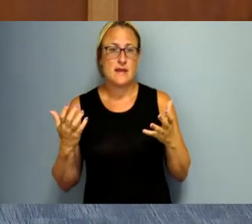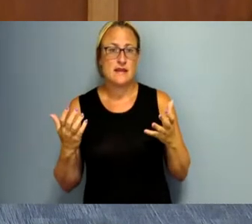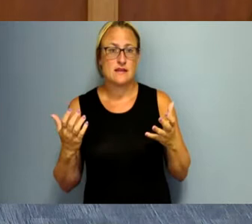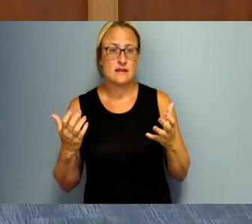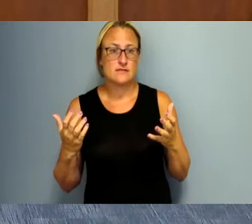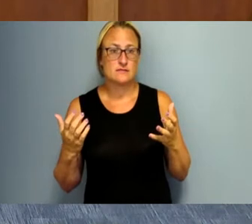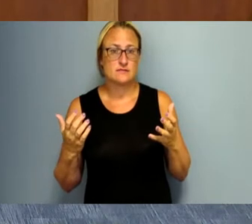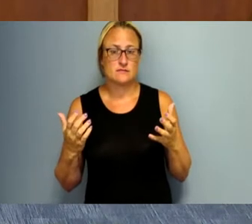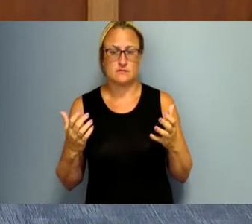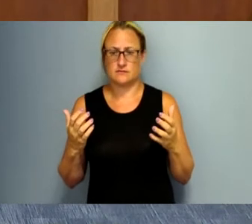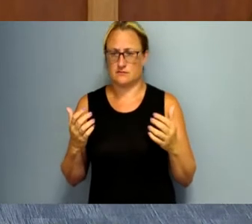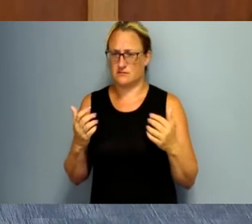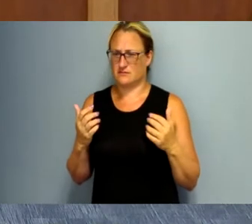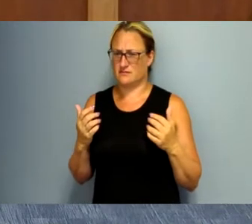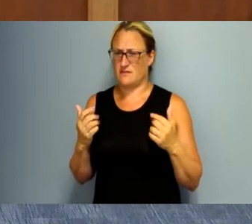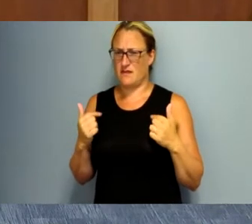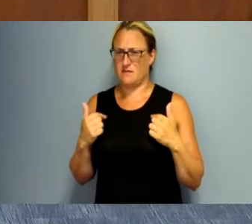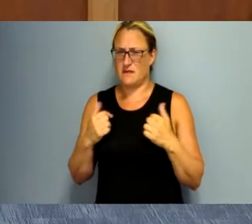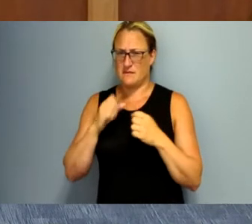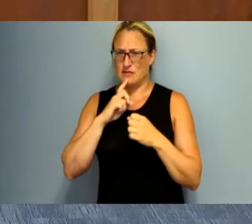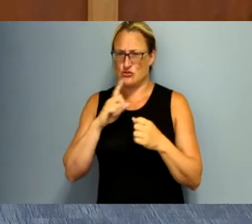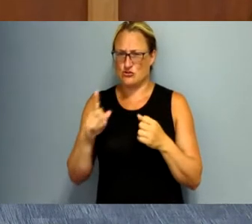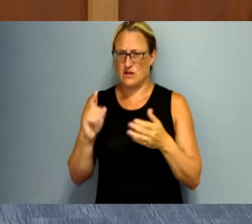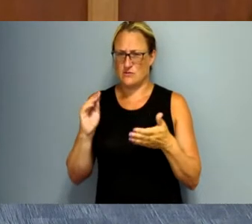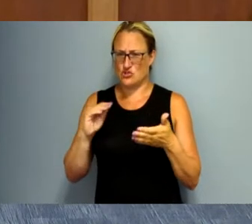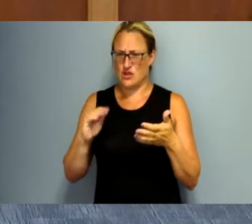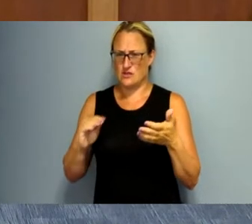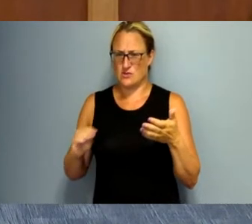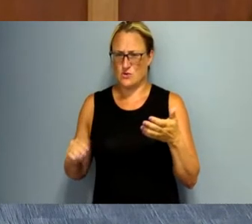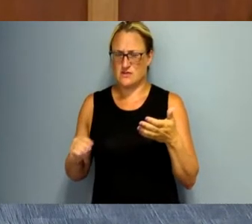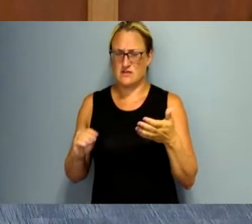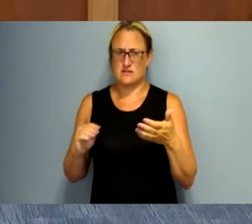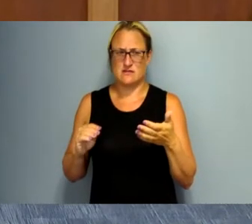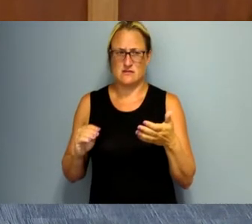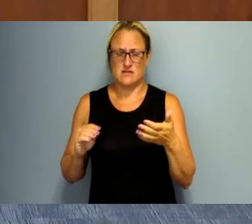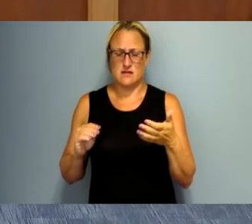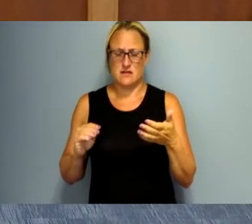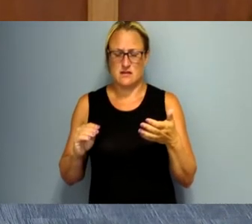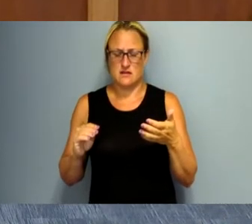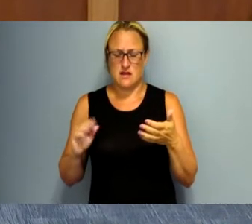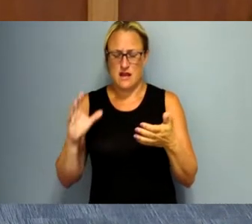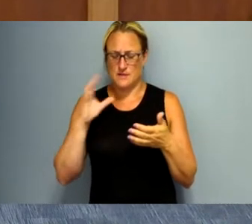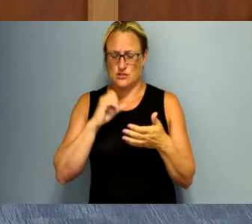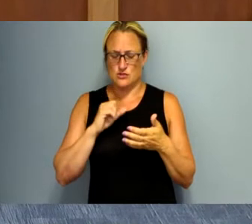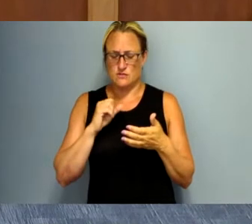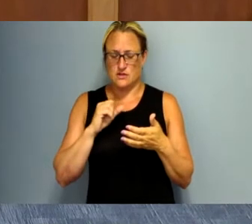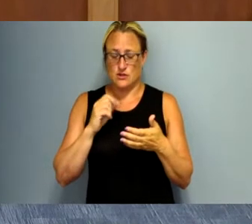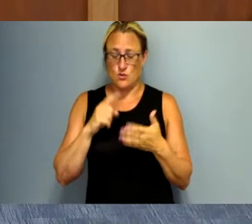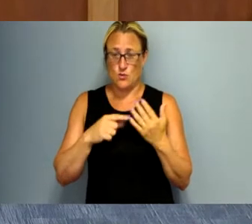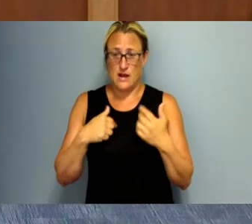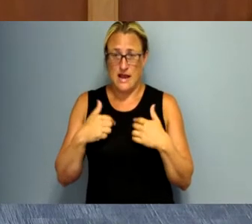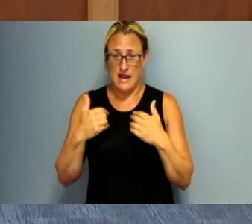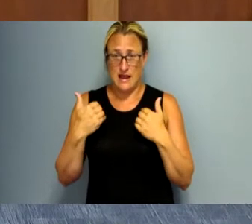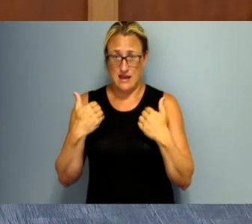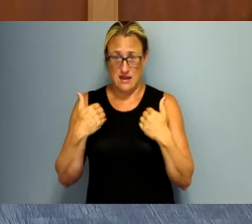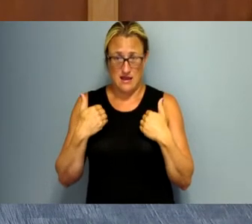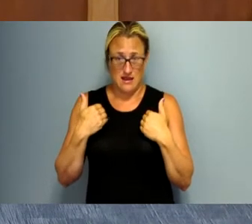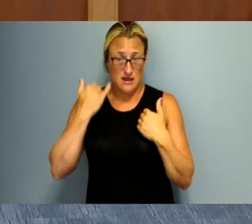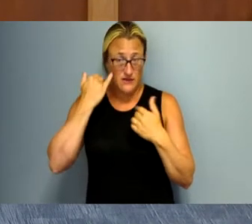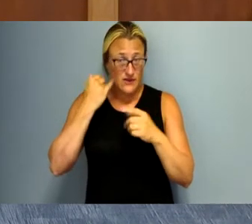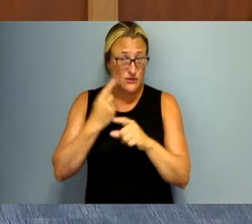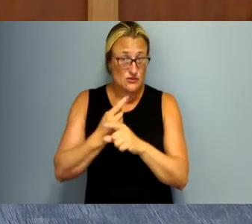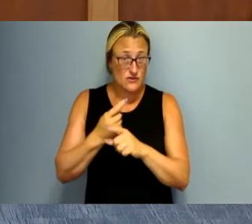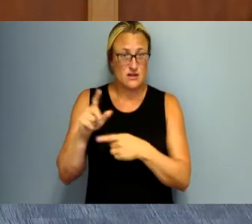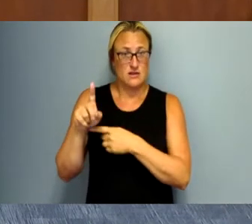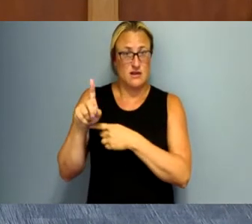Let me make sure. I was jotting notes down, and I assuming what I have is correct, it looks like it's 111 during